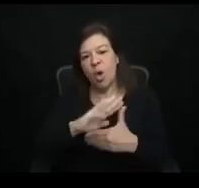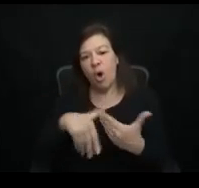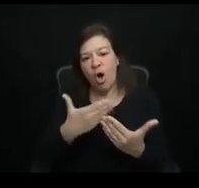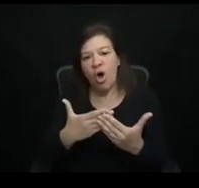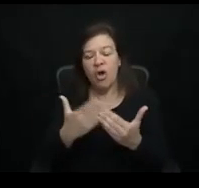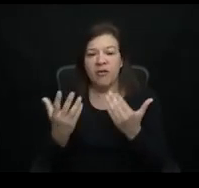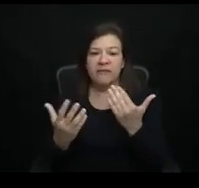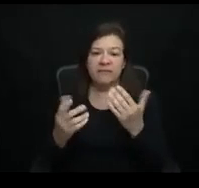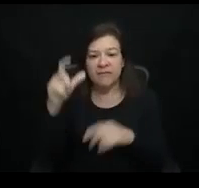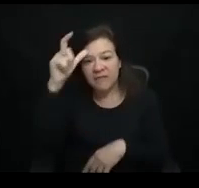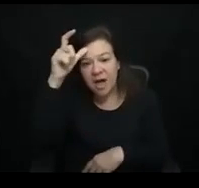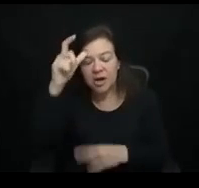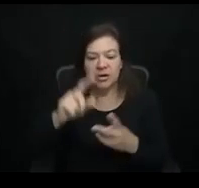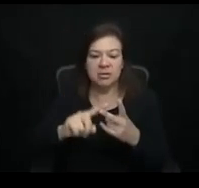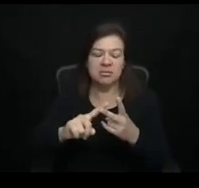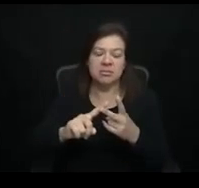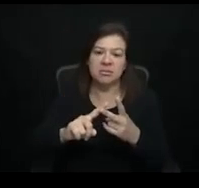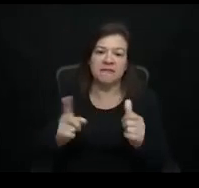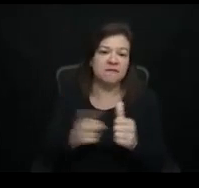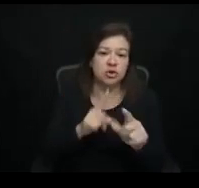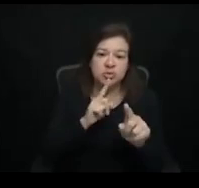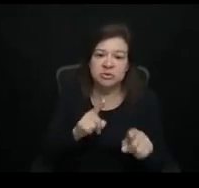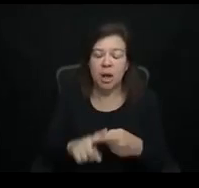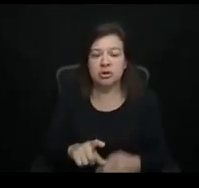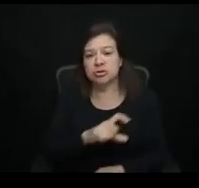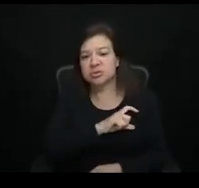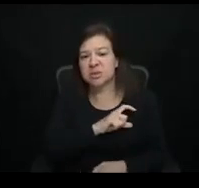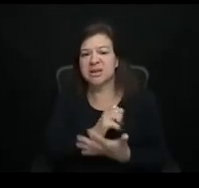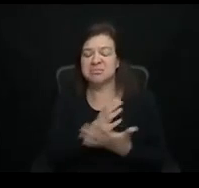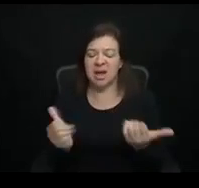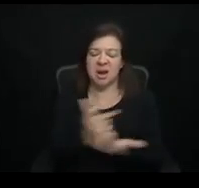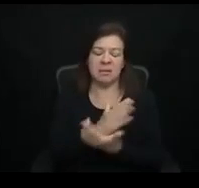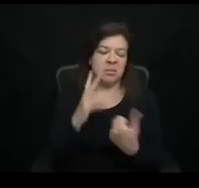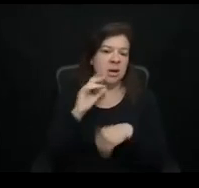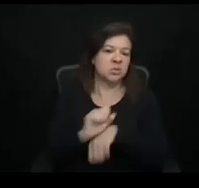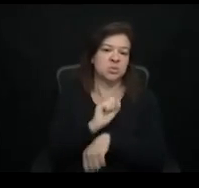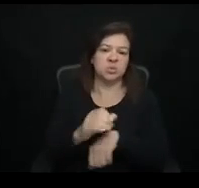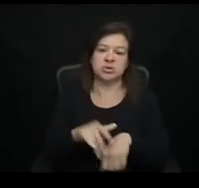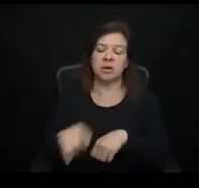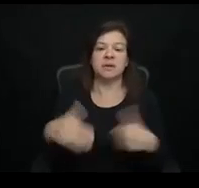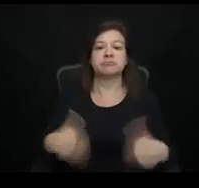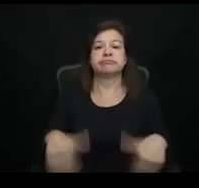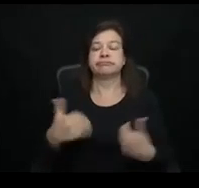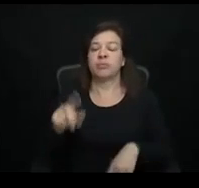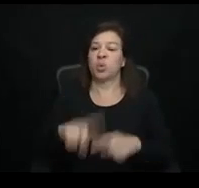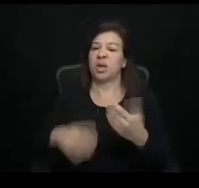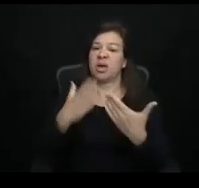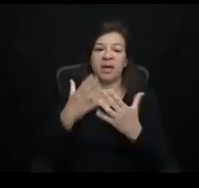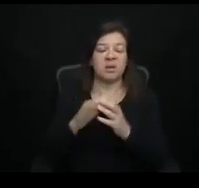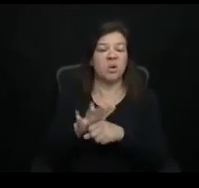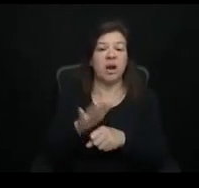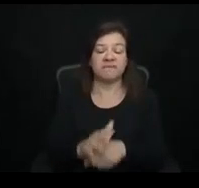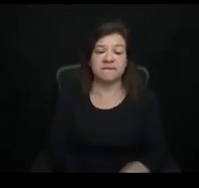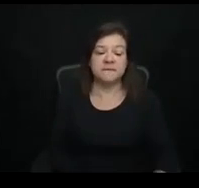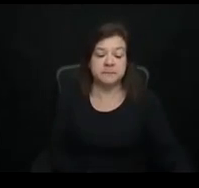and all the sheriff and everybody that's worked on this. It's we can't thank you enough.